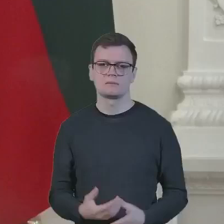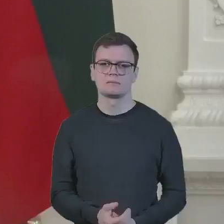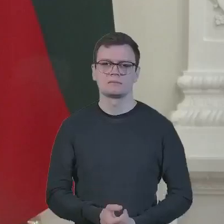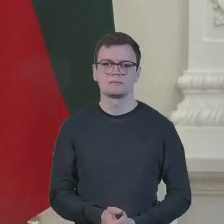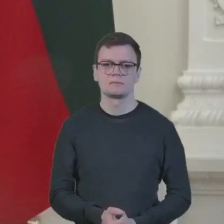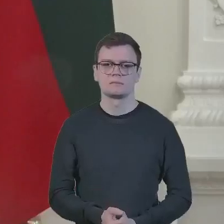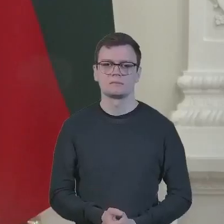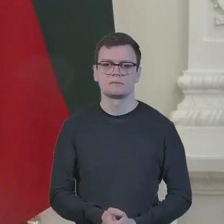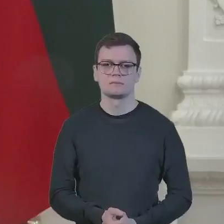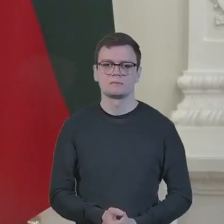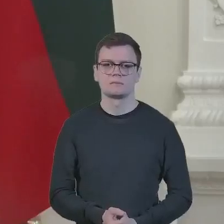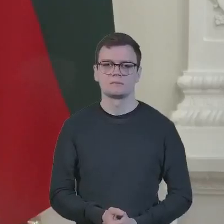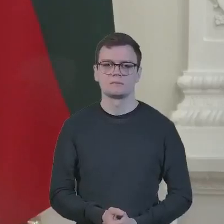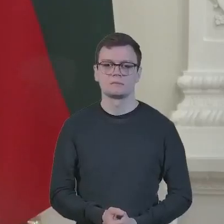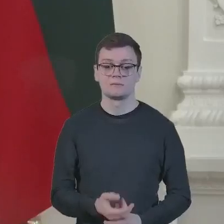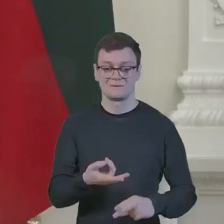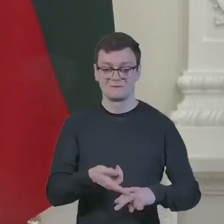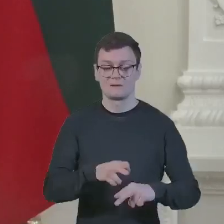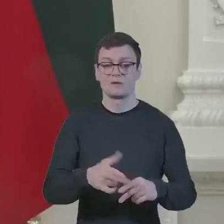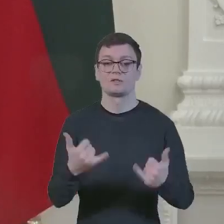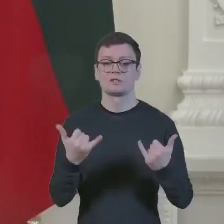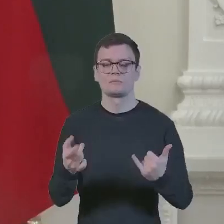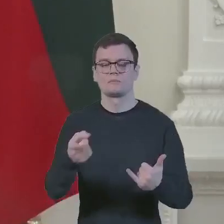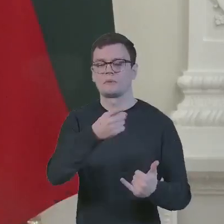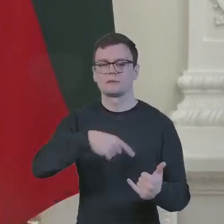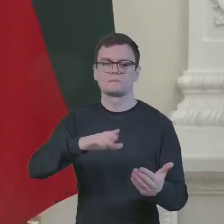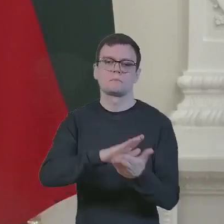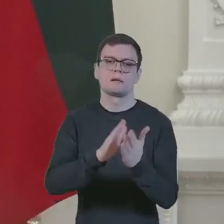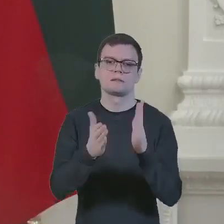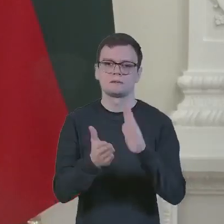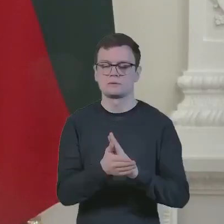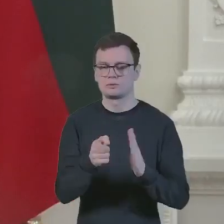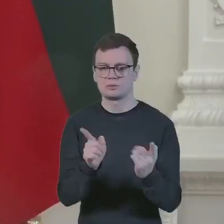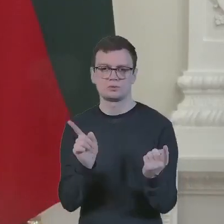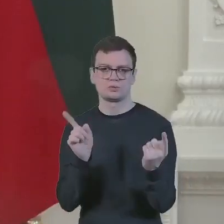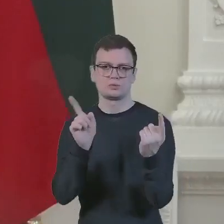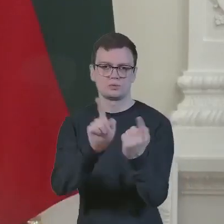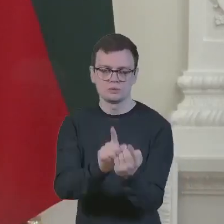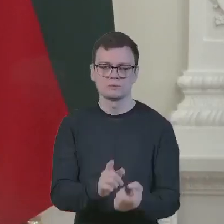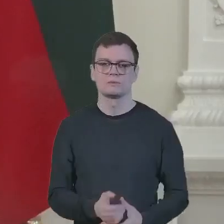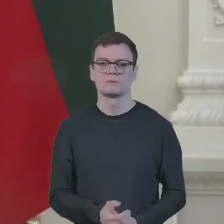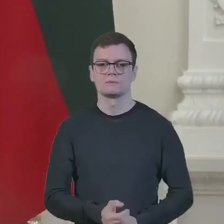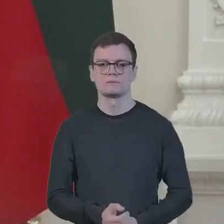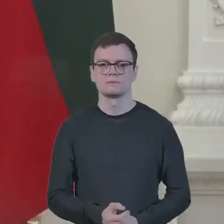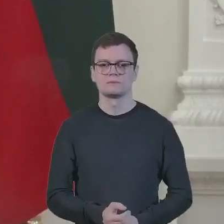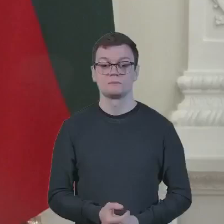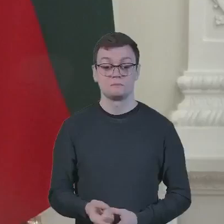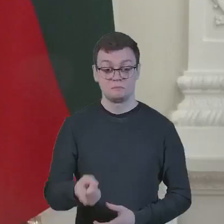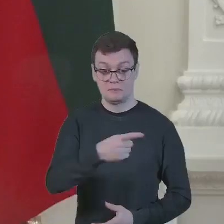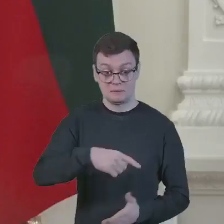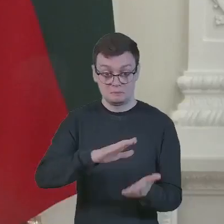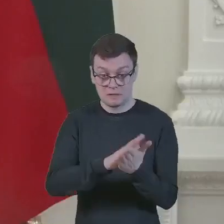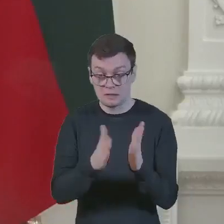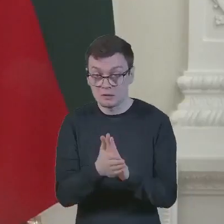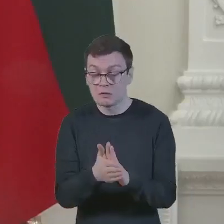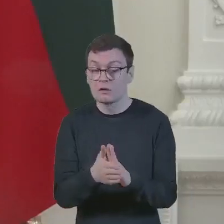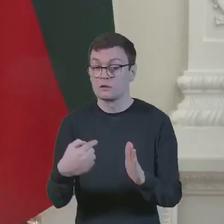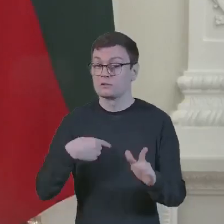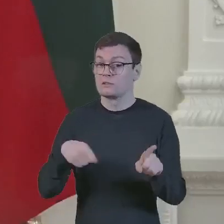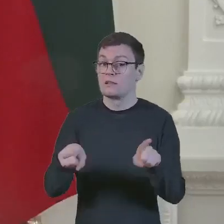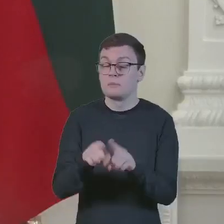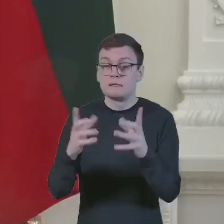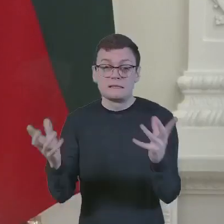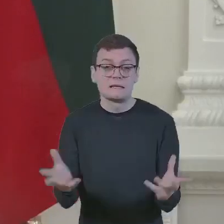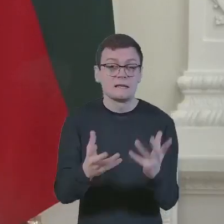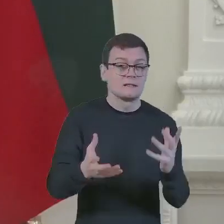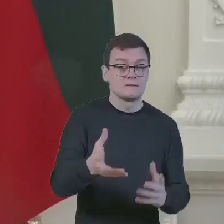sincere offerings, and I think that they're not fair to the Ukrainian people. That's why we are preparing very